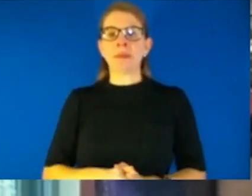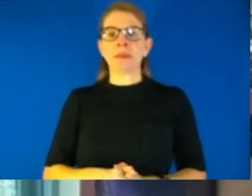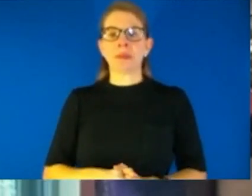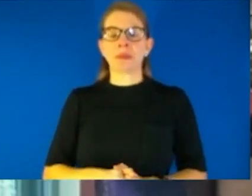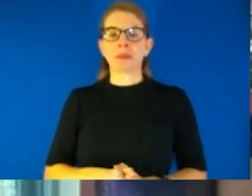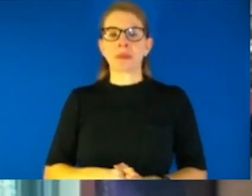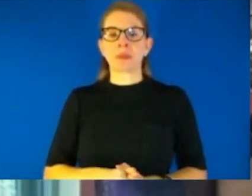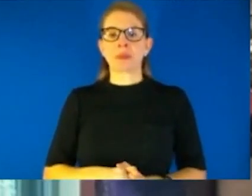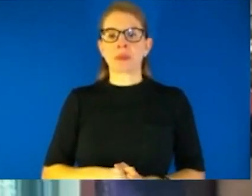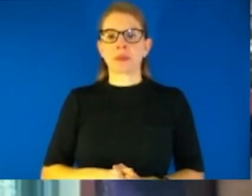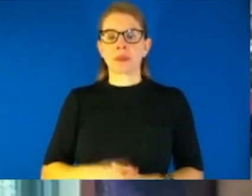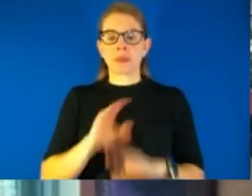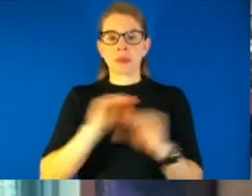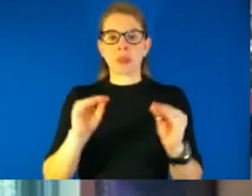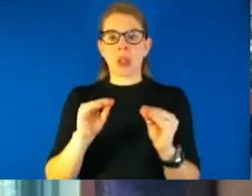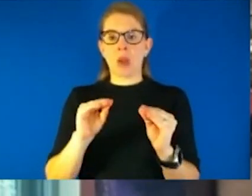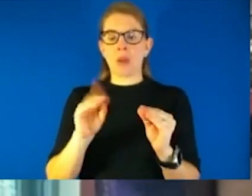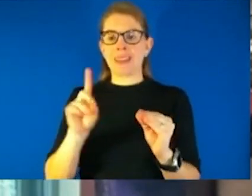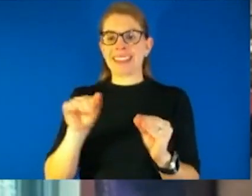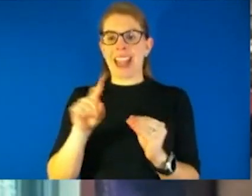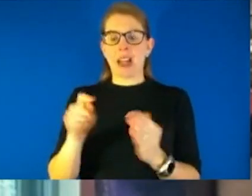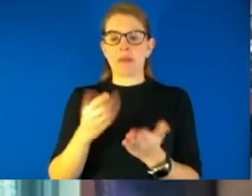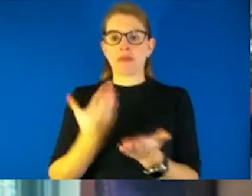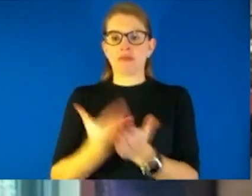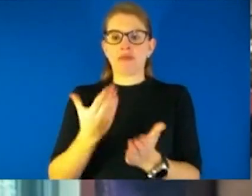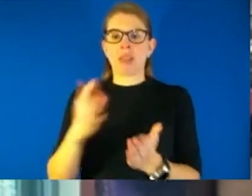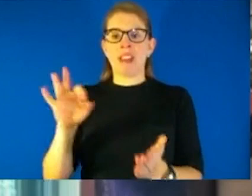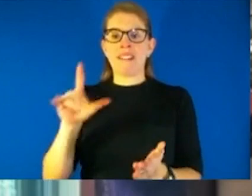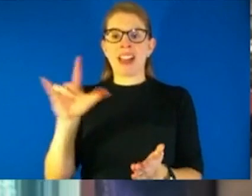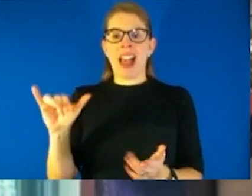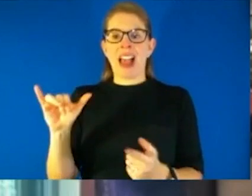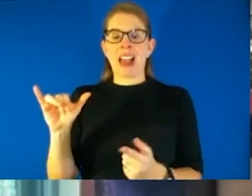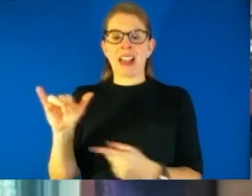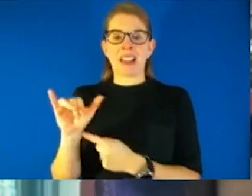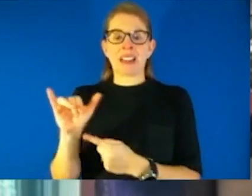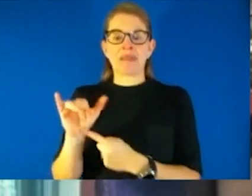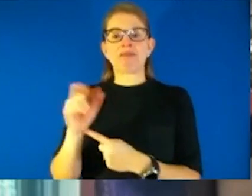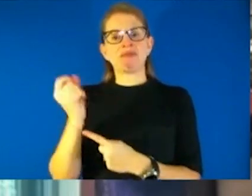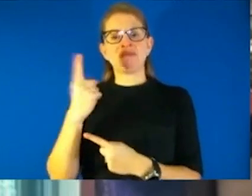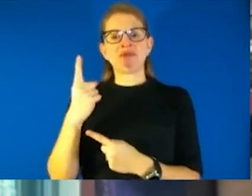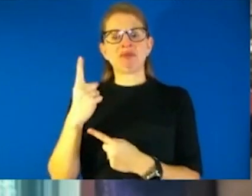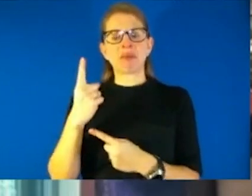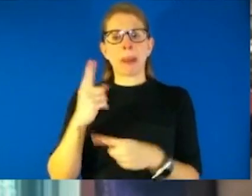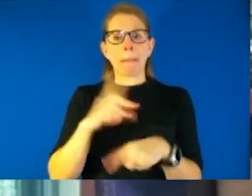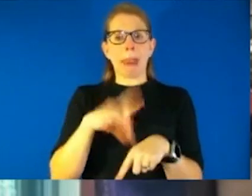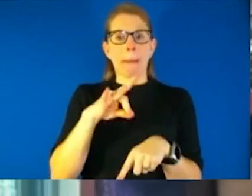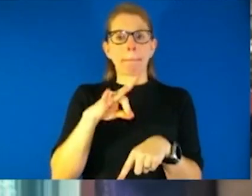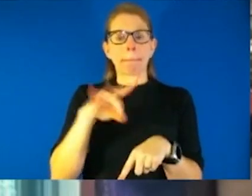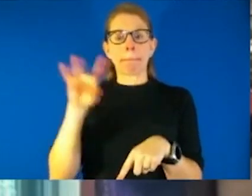there are no data to implicate flies even mechanically transmitting the virus, and